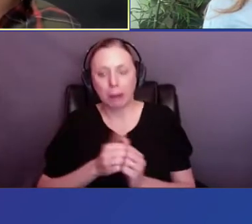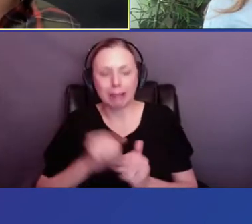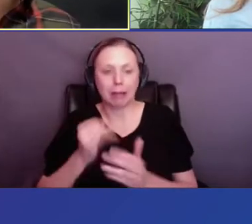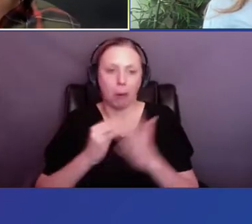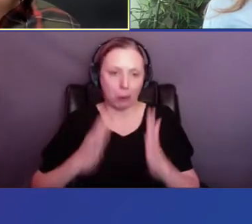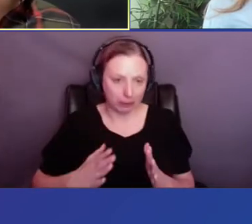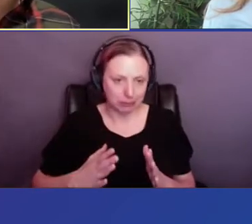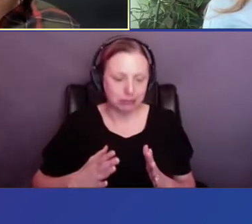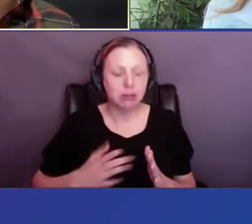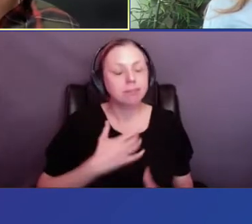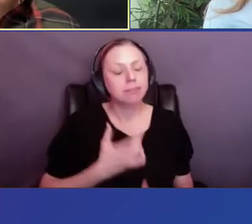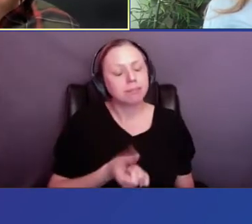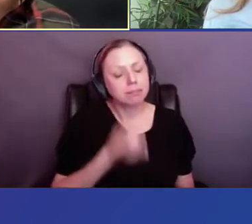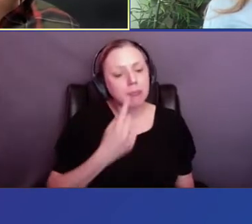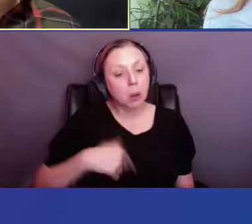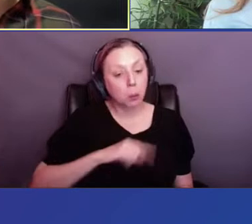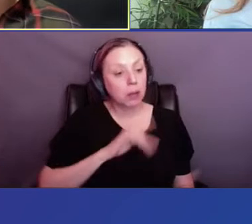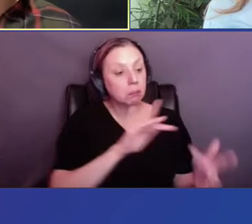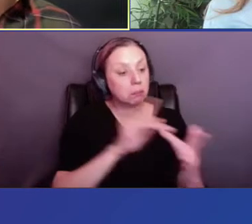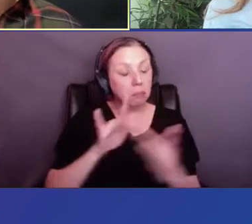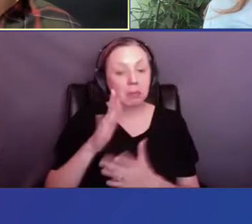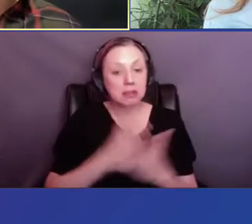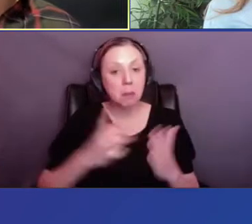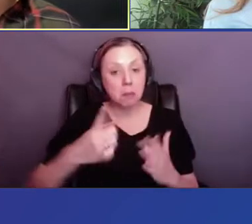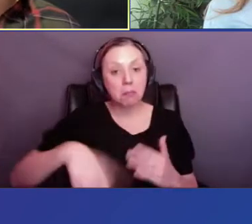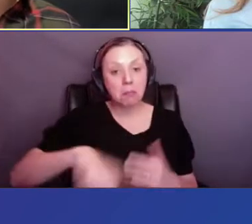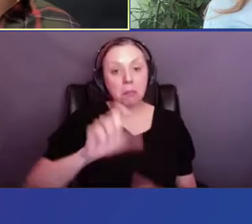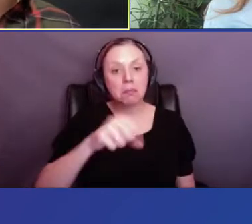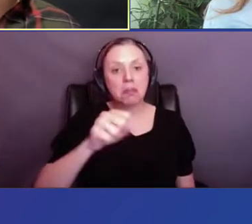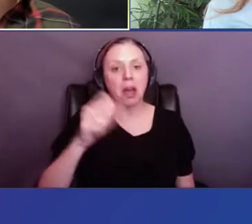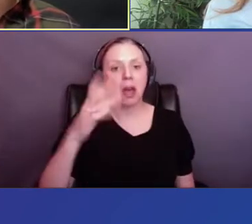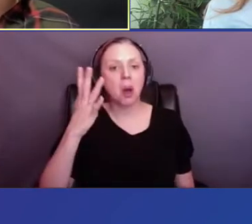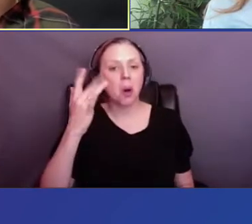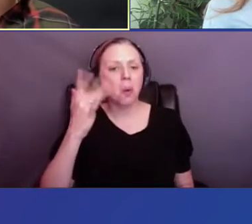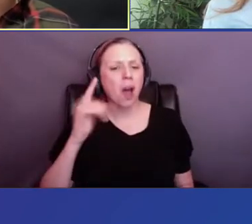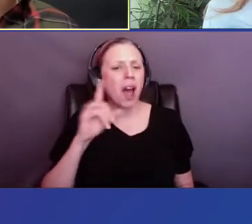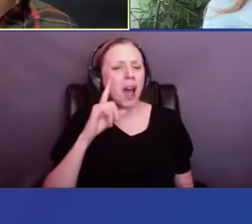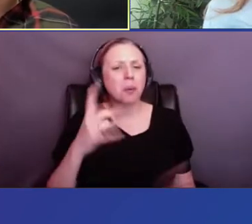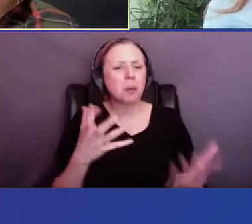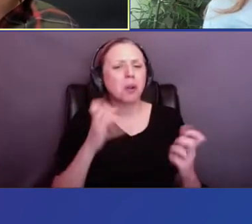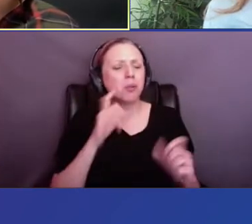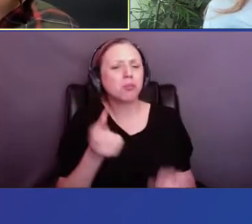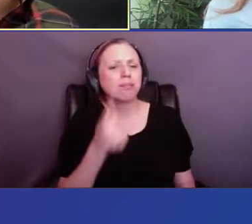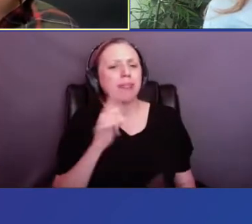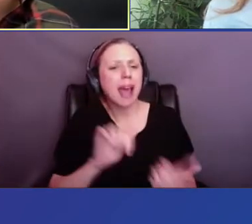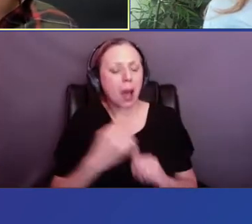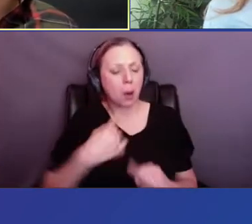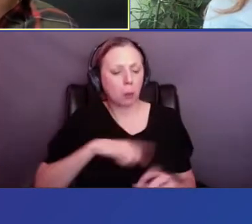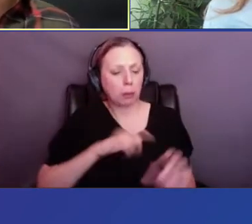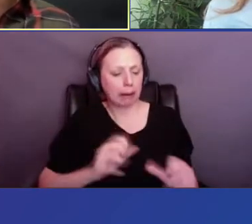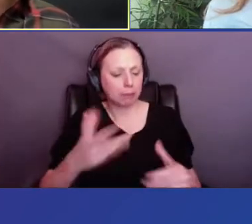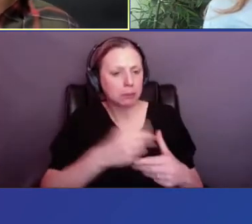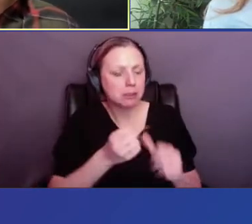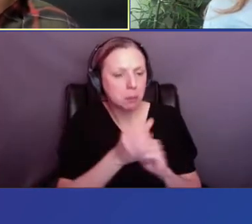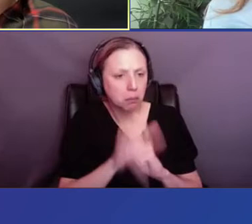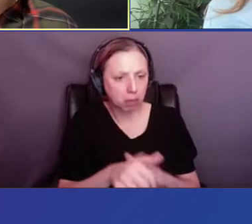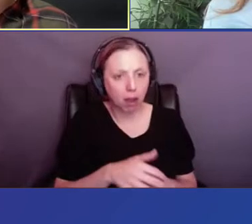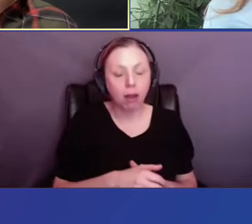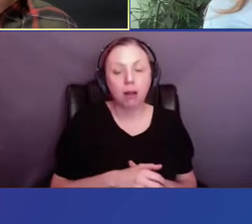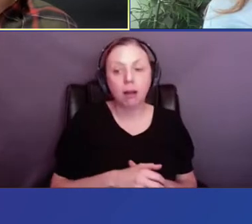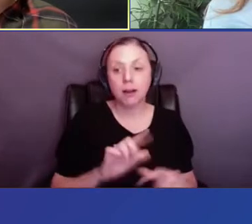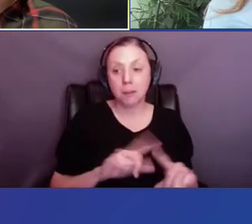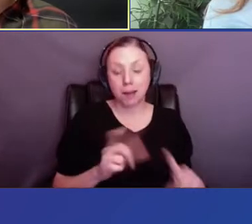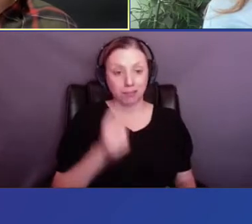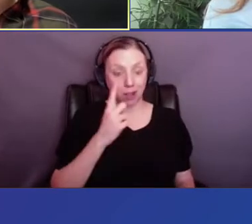get to do some outreach with them to best, I think, understand how we could participate in this. But I